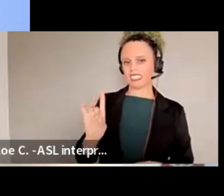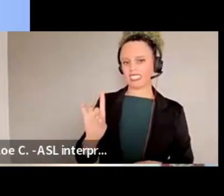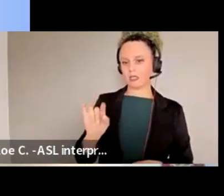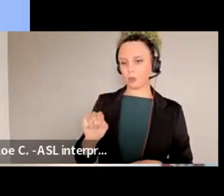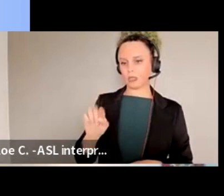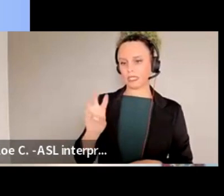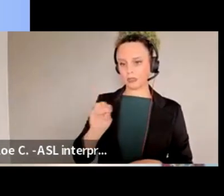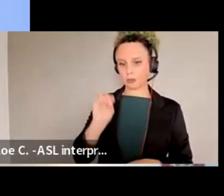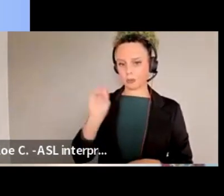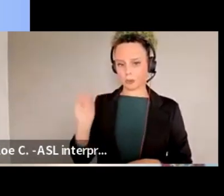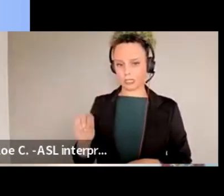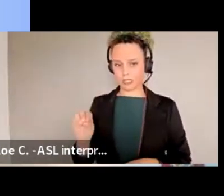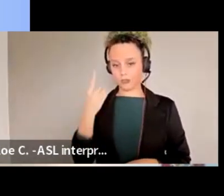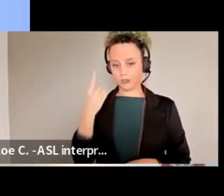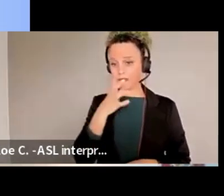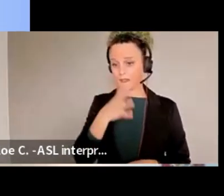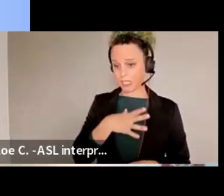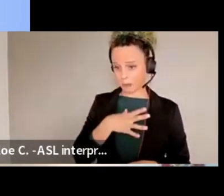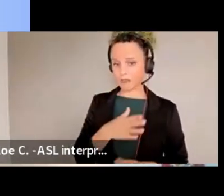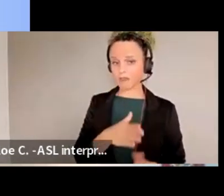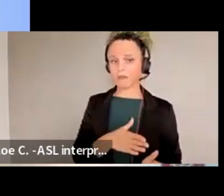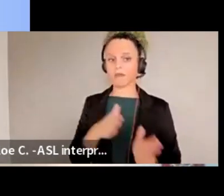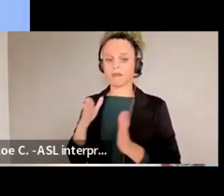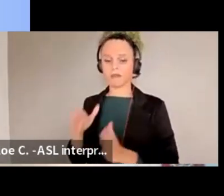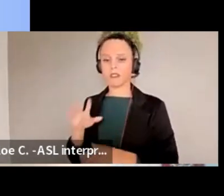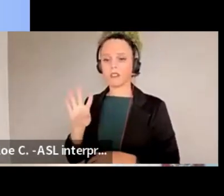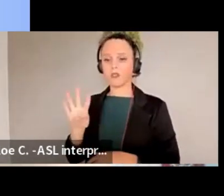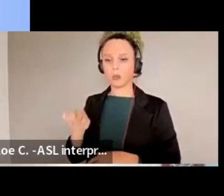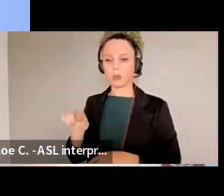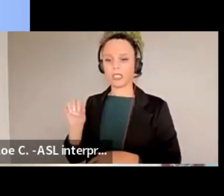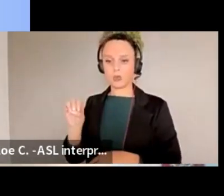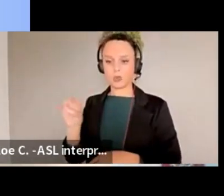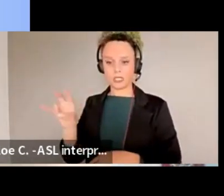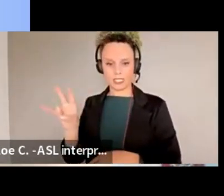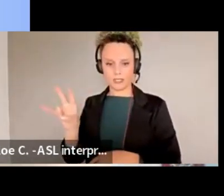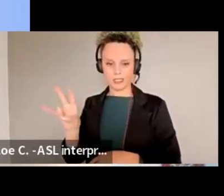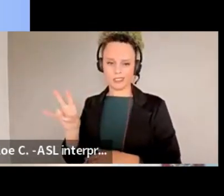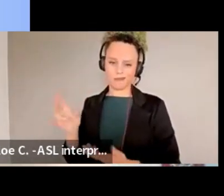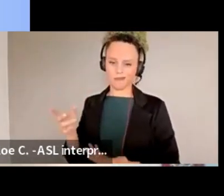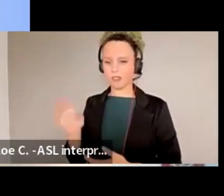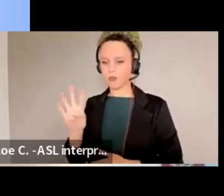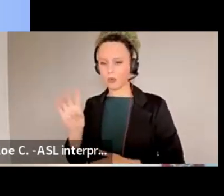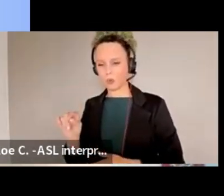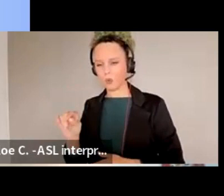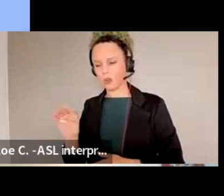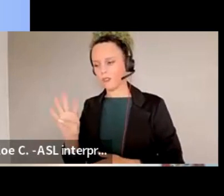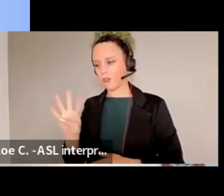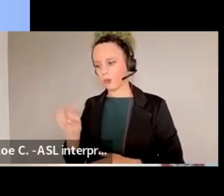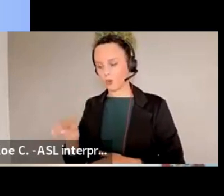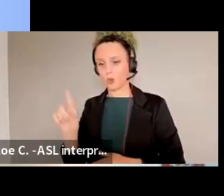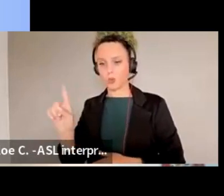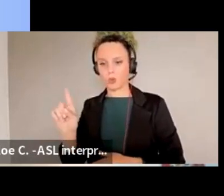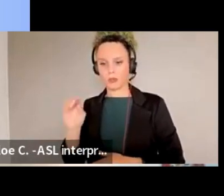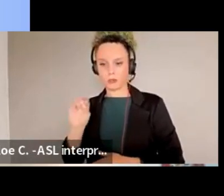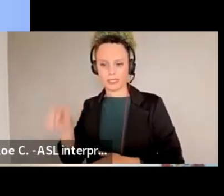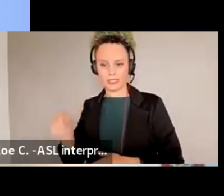eating disorders is estimated to be 8.6% among females and